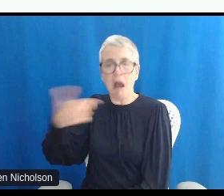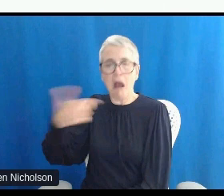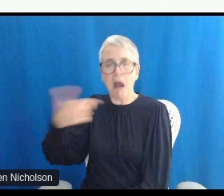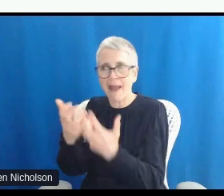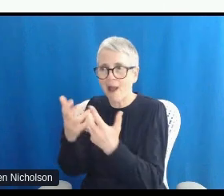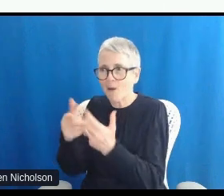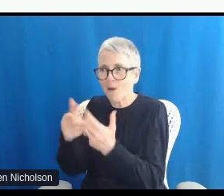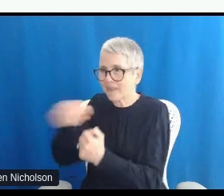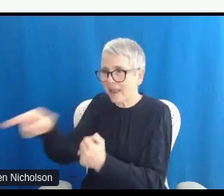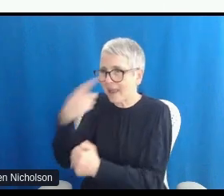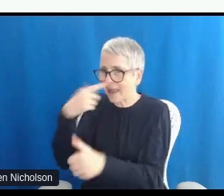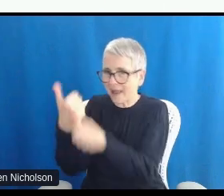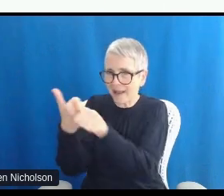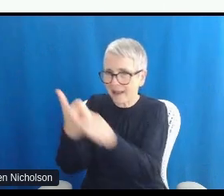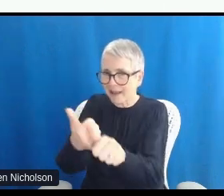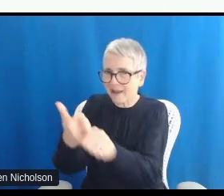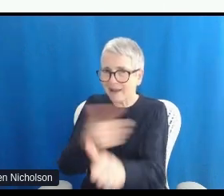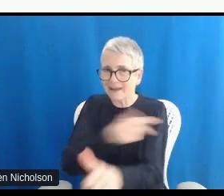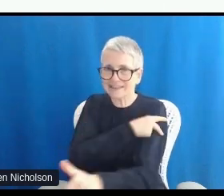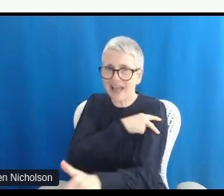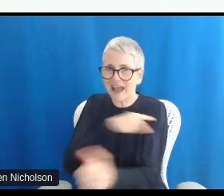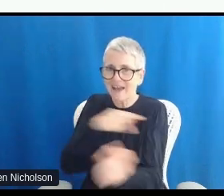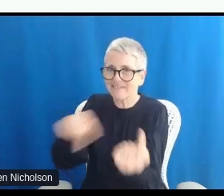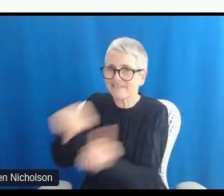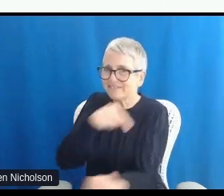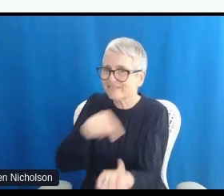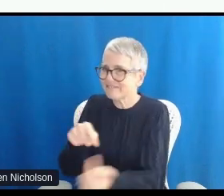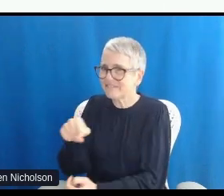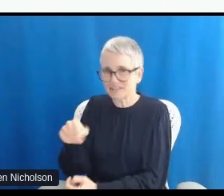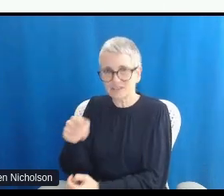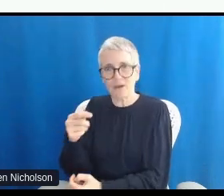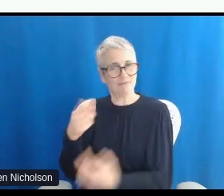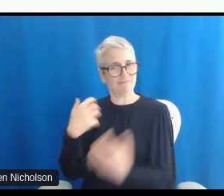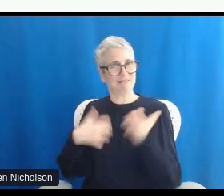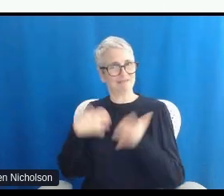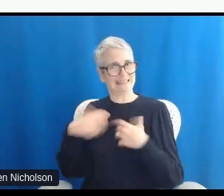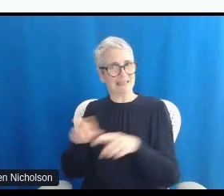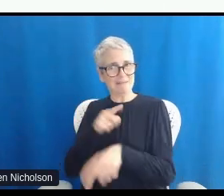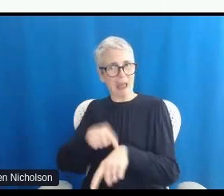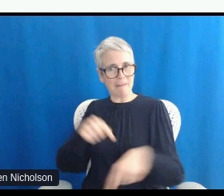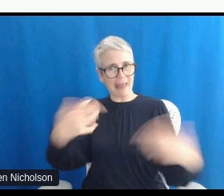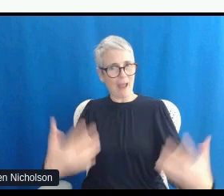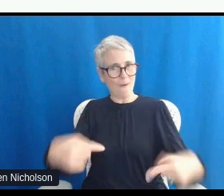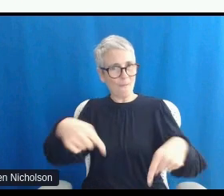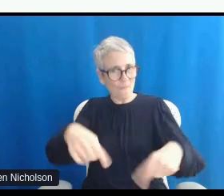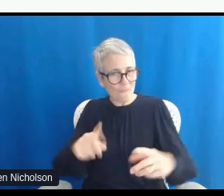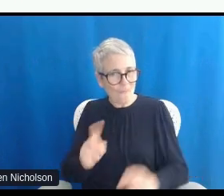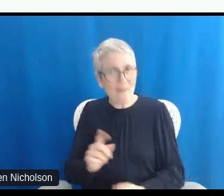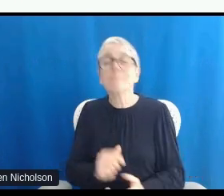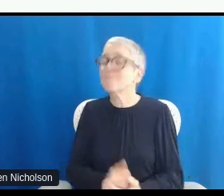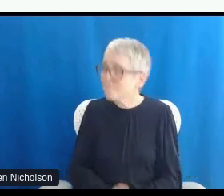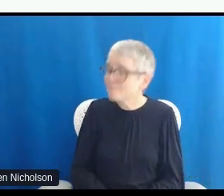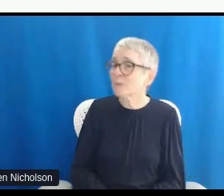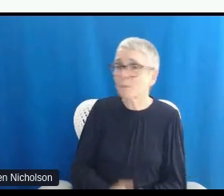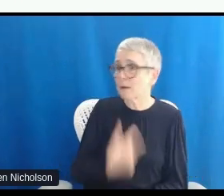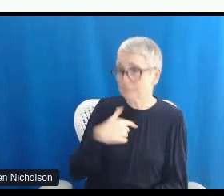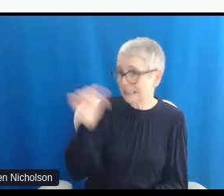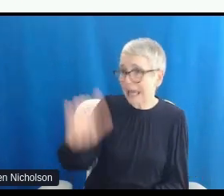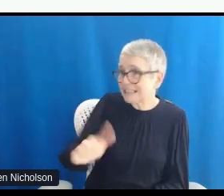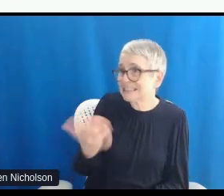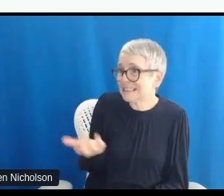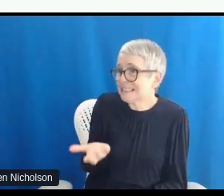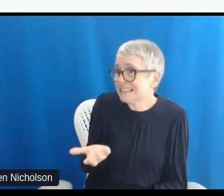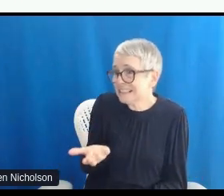help their staff members with disabilities. So yes, is the short answer to